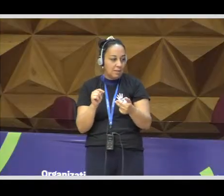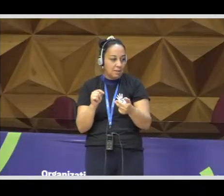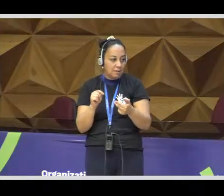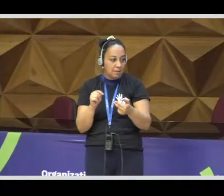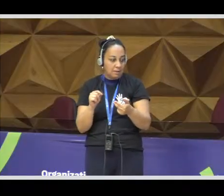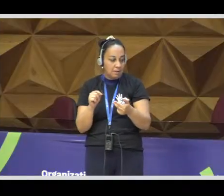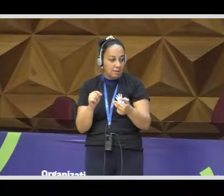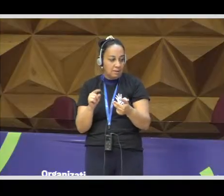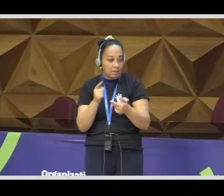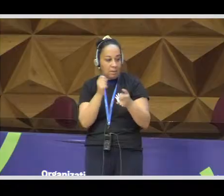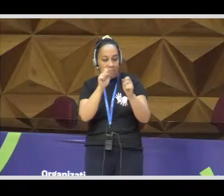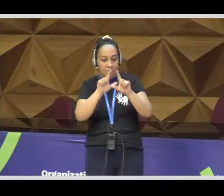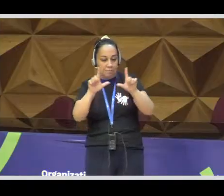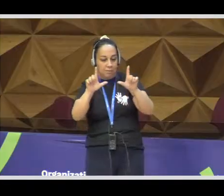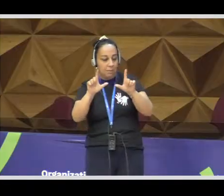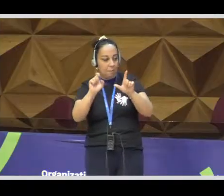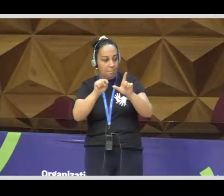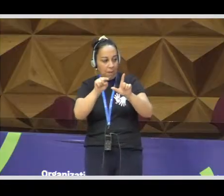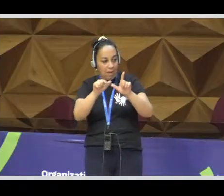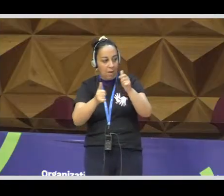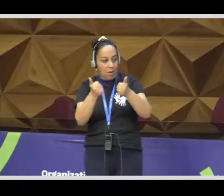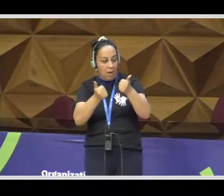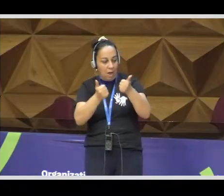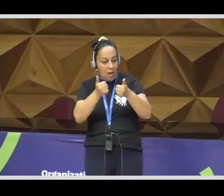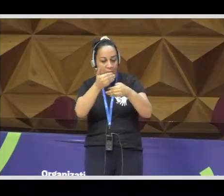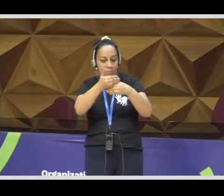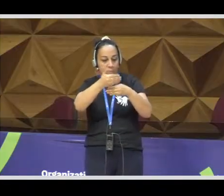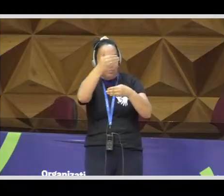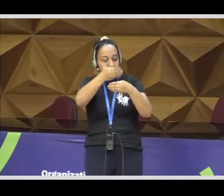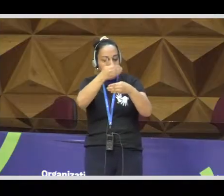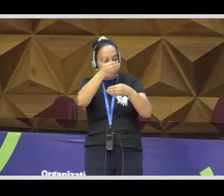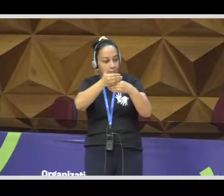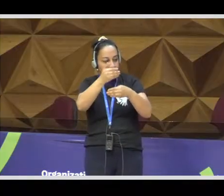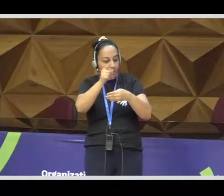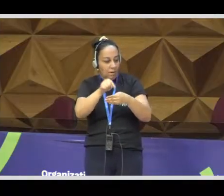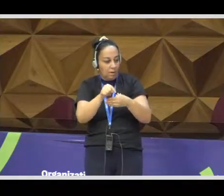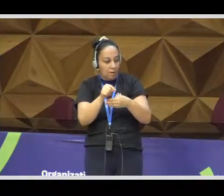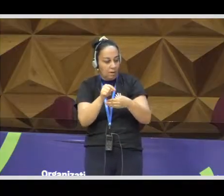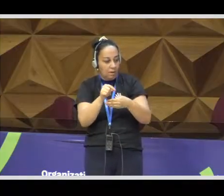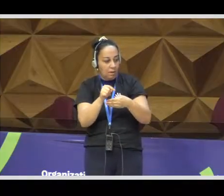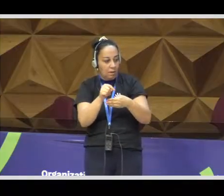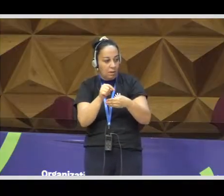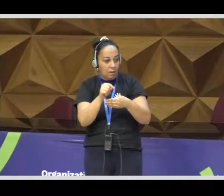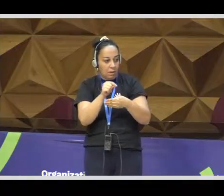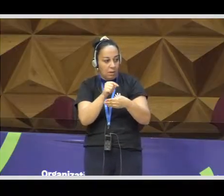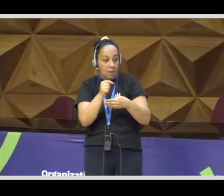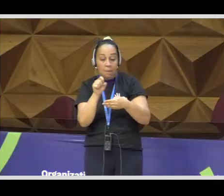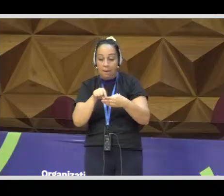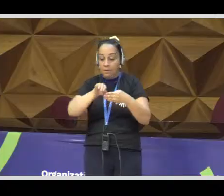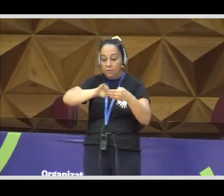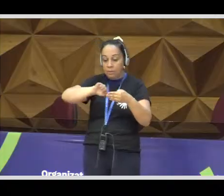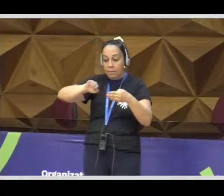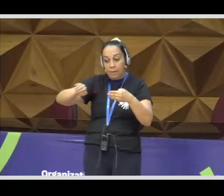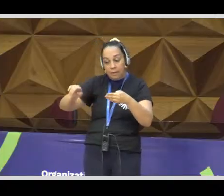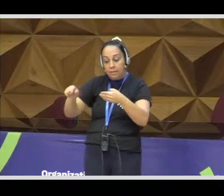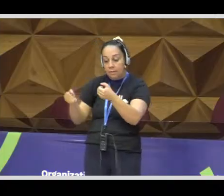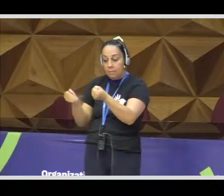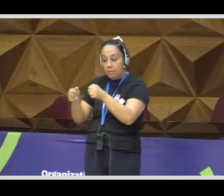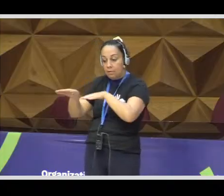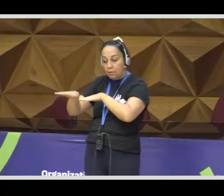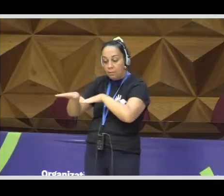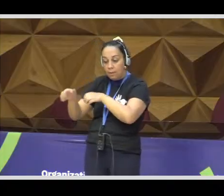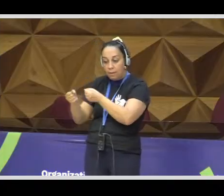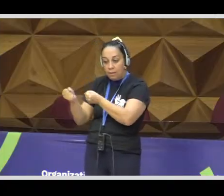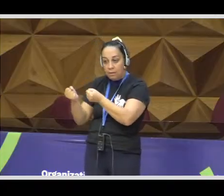little piece of hardware we put together to be able to separate the car motion from the sensed motion in the headset. So then you could be working on